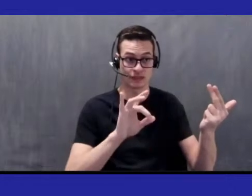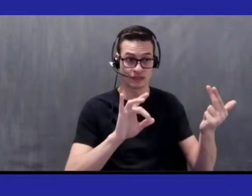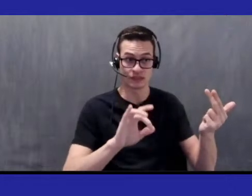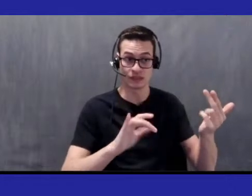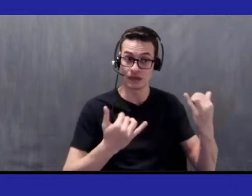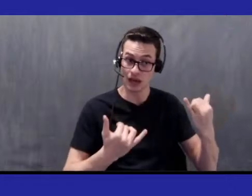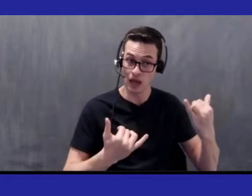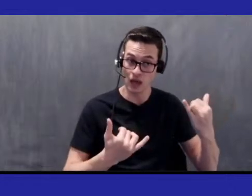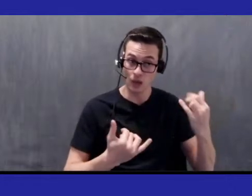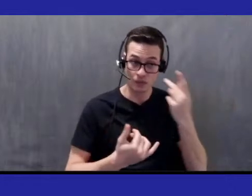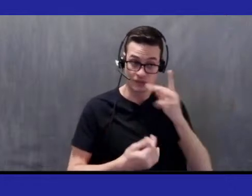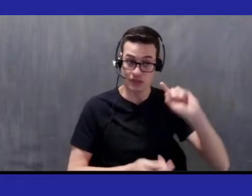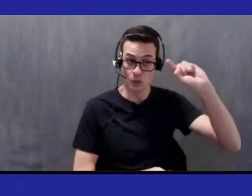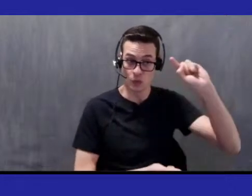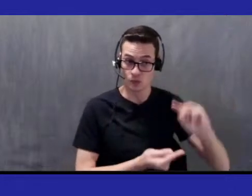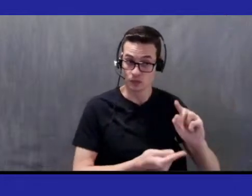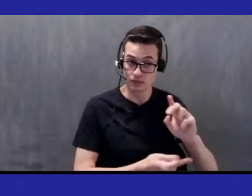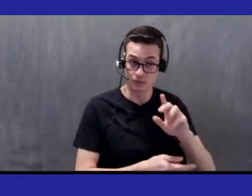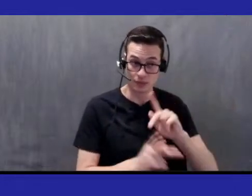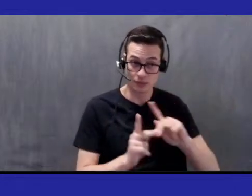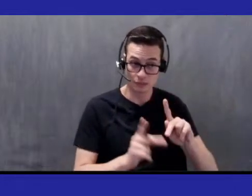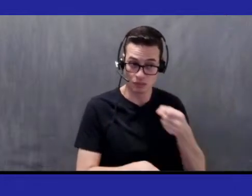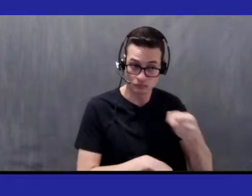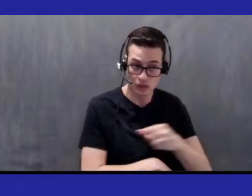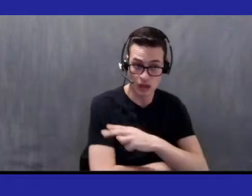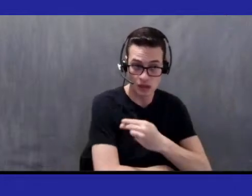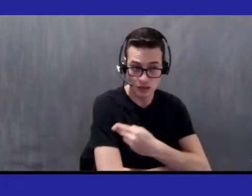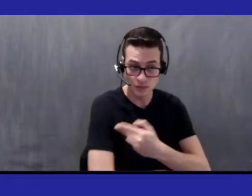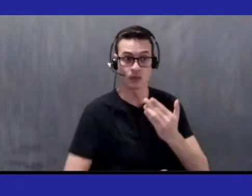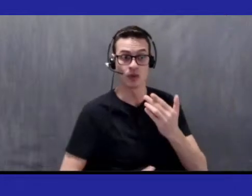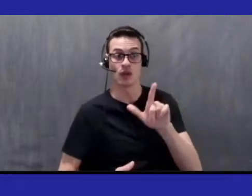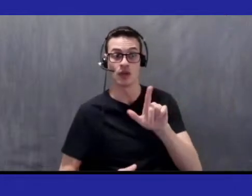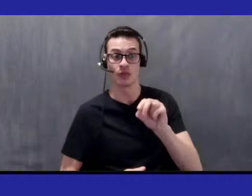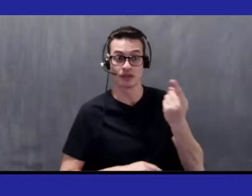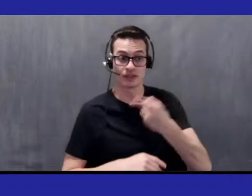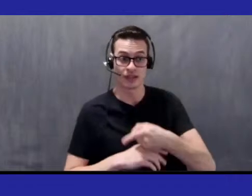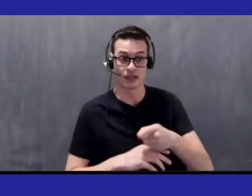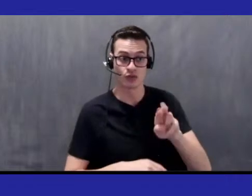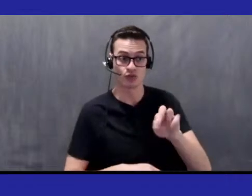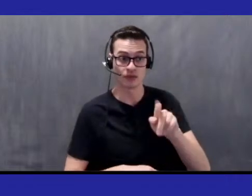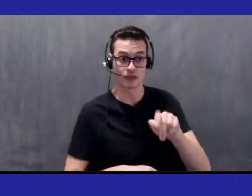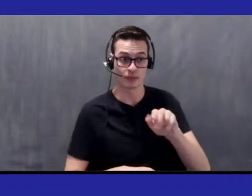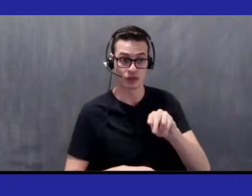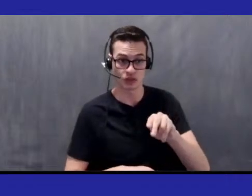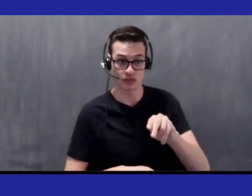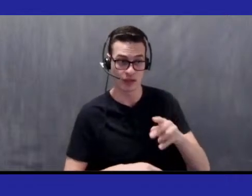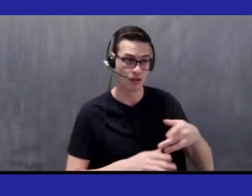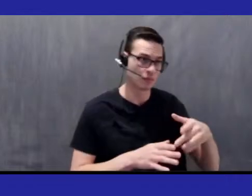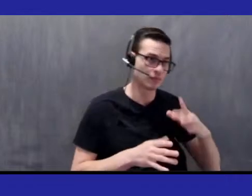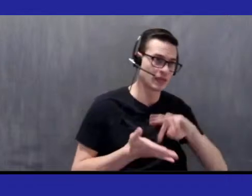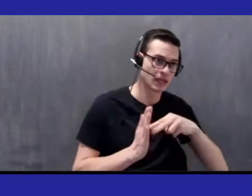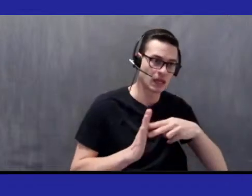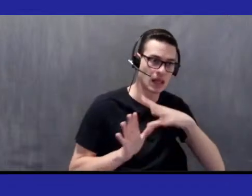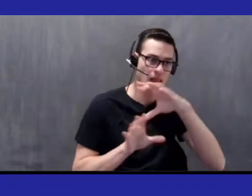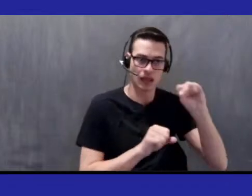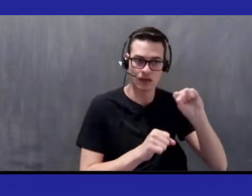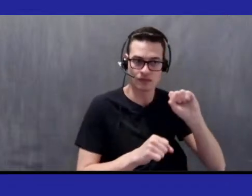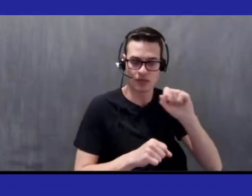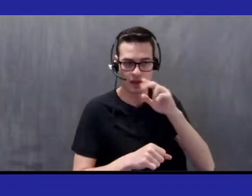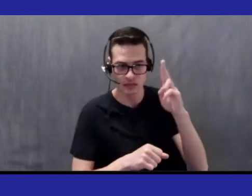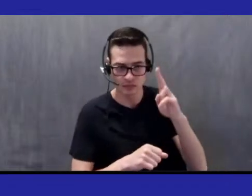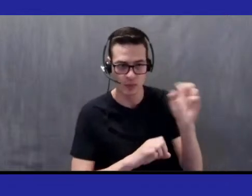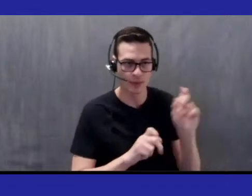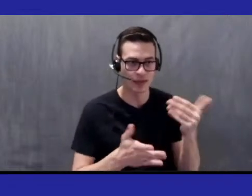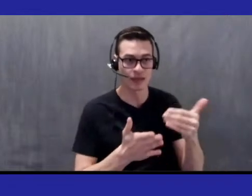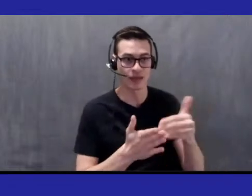30-day readmissions, and reduction in the length of stay for adult patients with sickle cell. So this is a graph that comes from